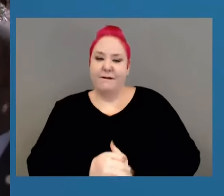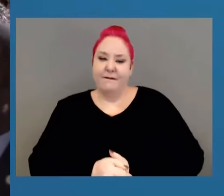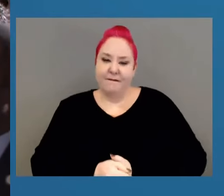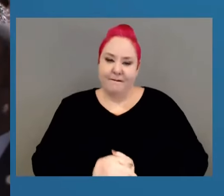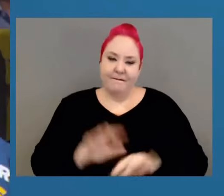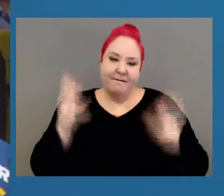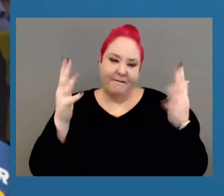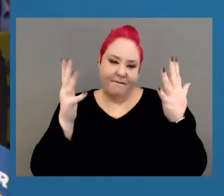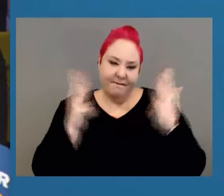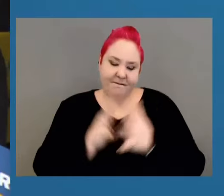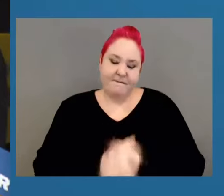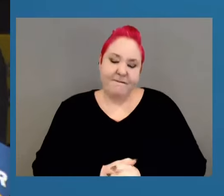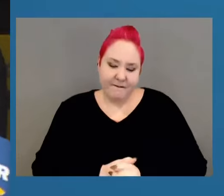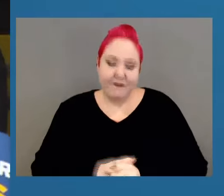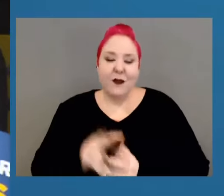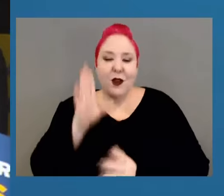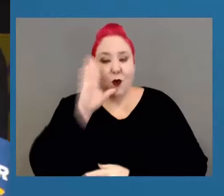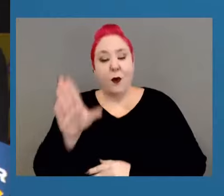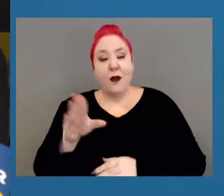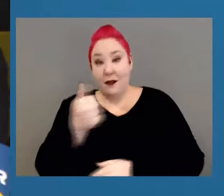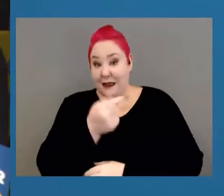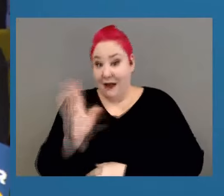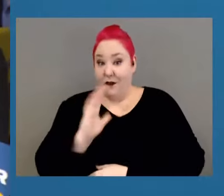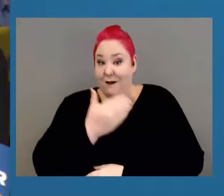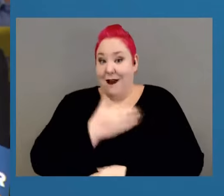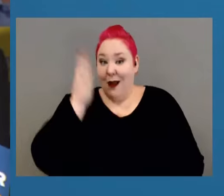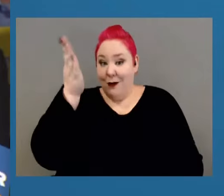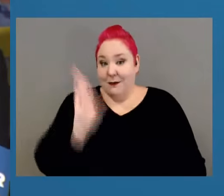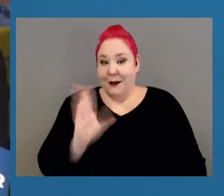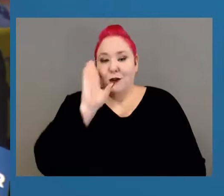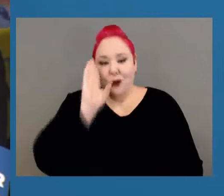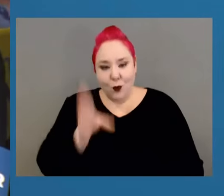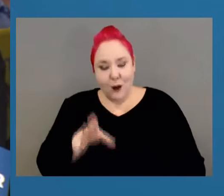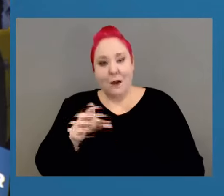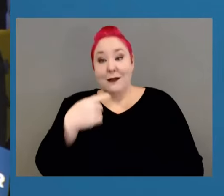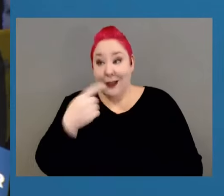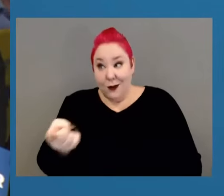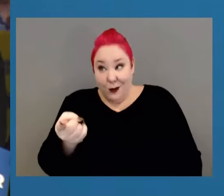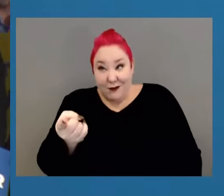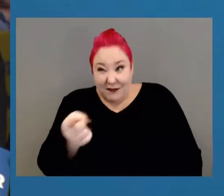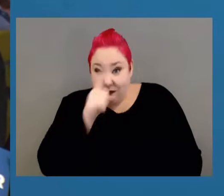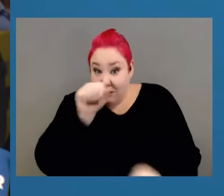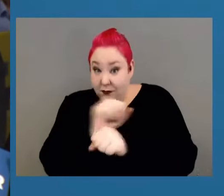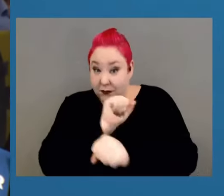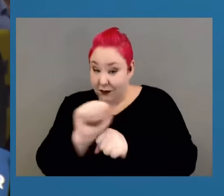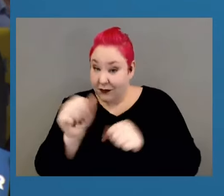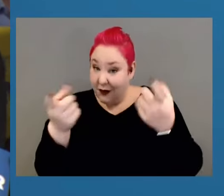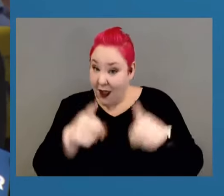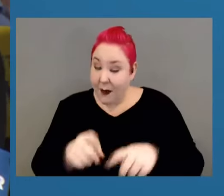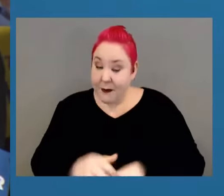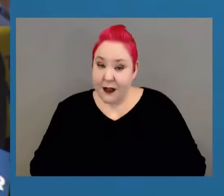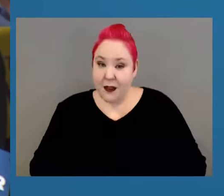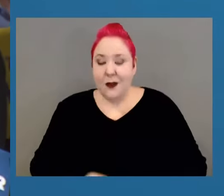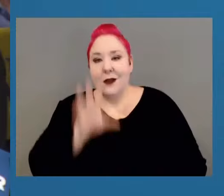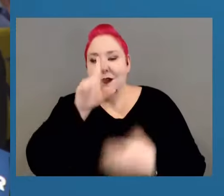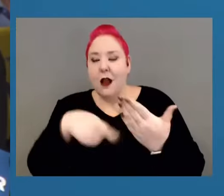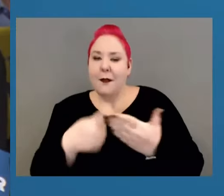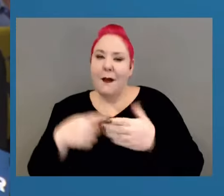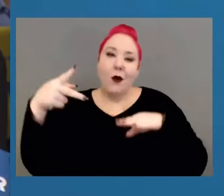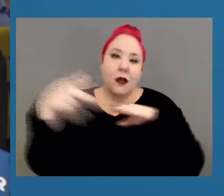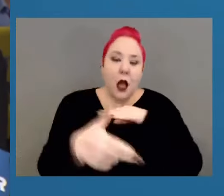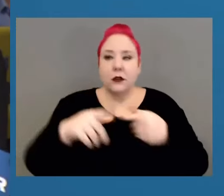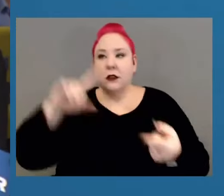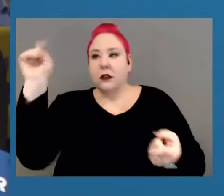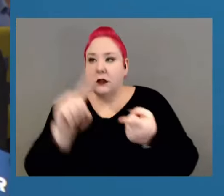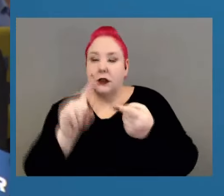You'll also be hearing from a number of our speakers who are going to tell you what it's really like. You know, we talk about cuts and numbers, and there's real